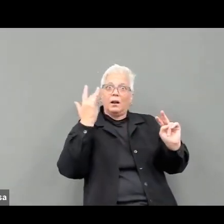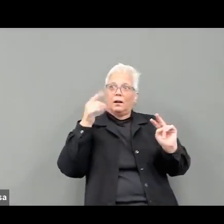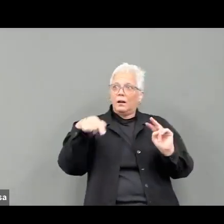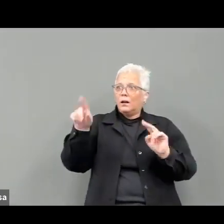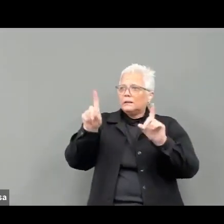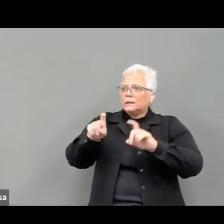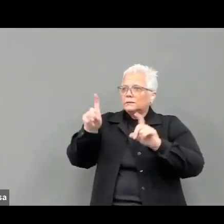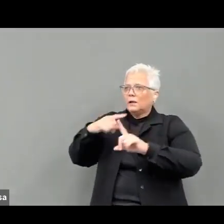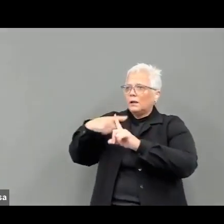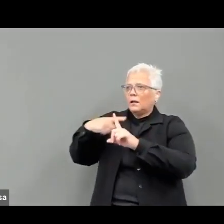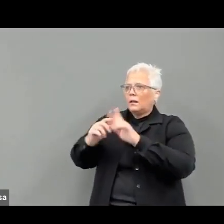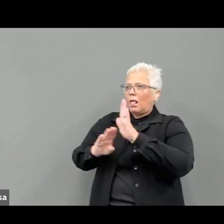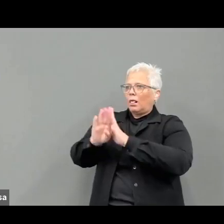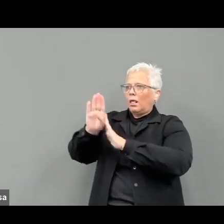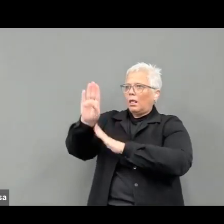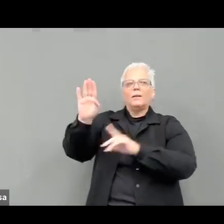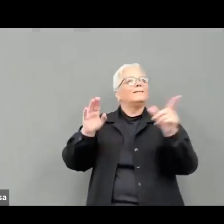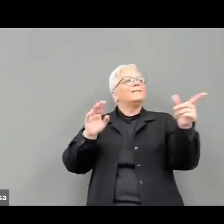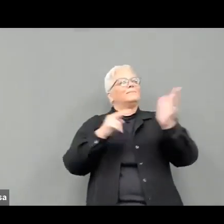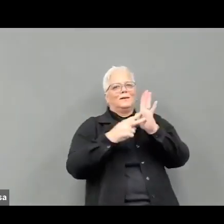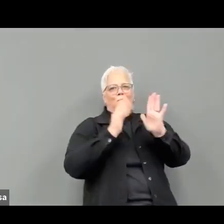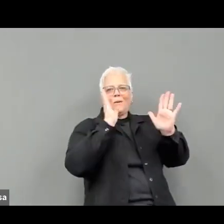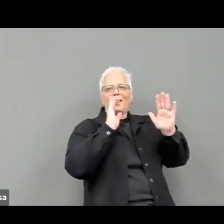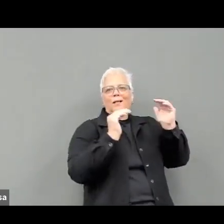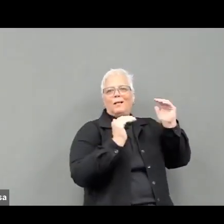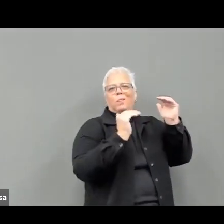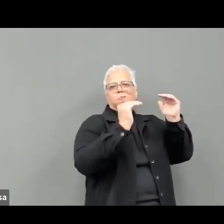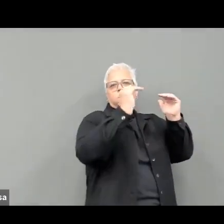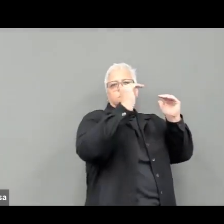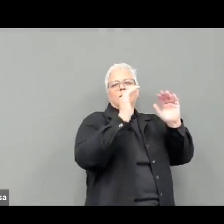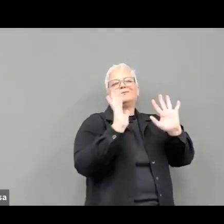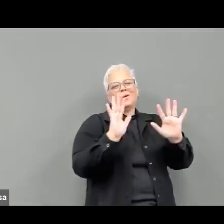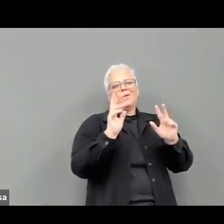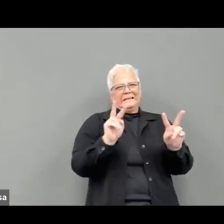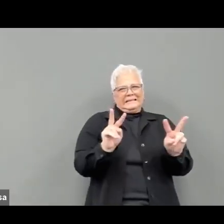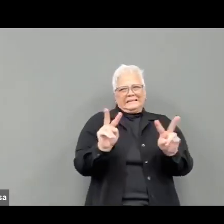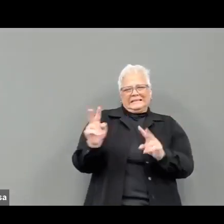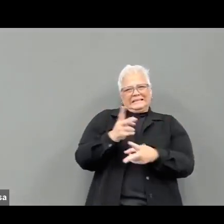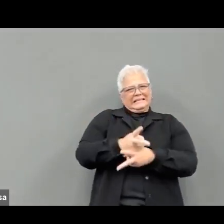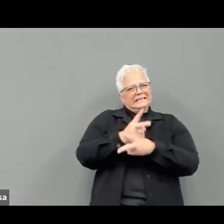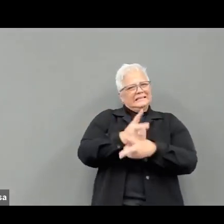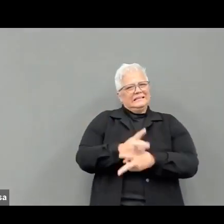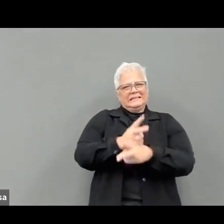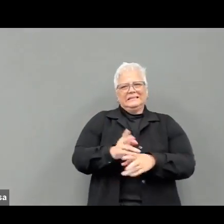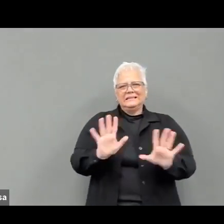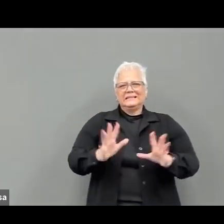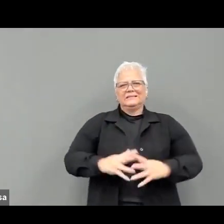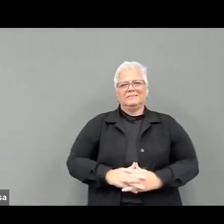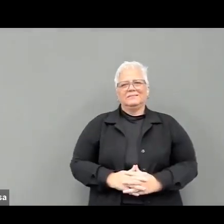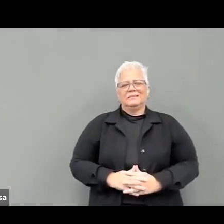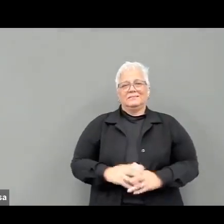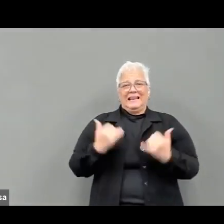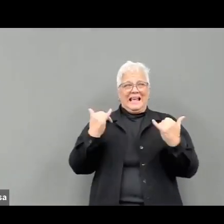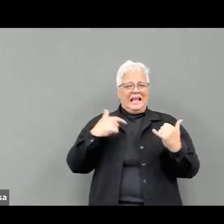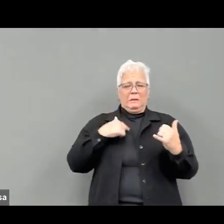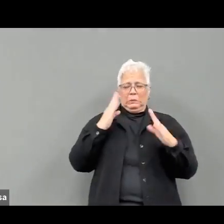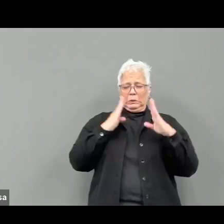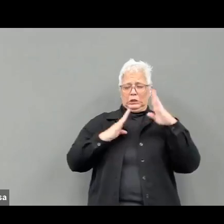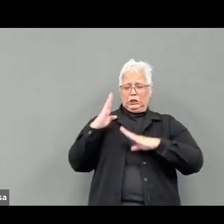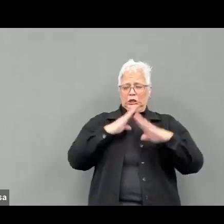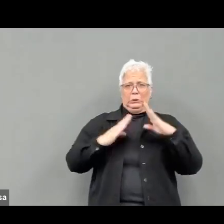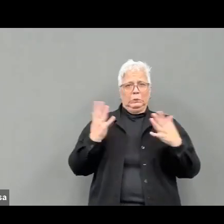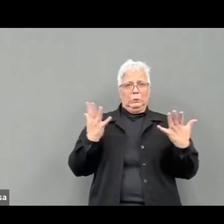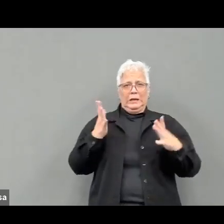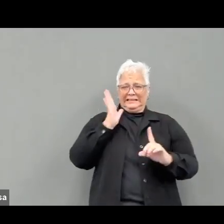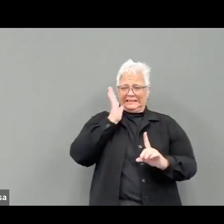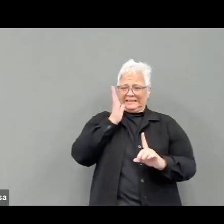be unrelenting, which leads me to this weekend. Really an unofficial American holiday, Super